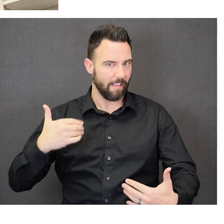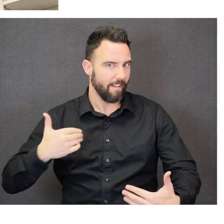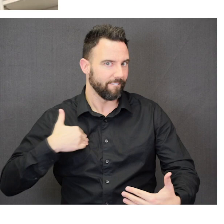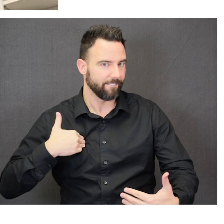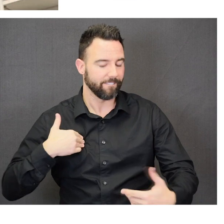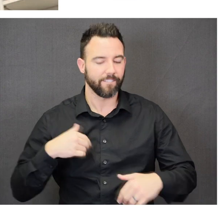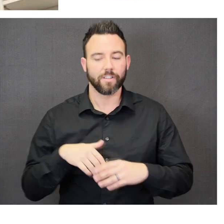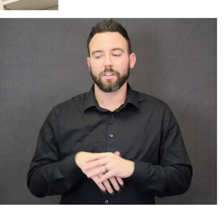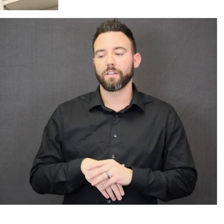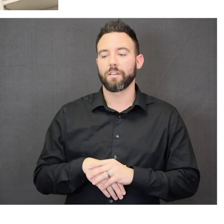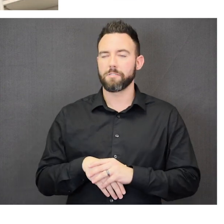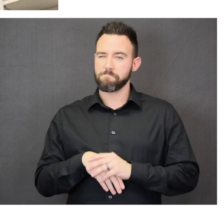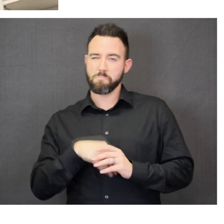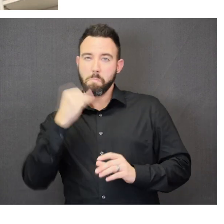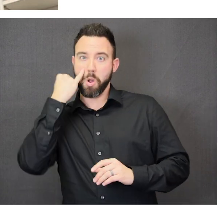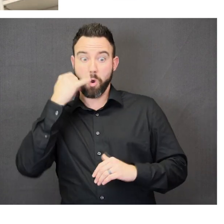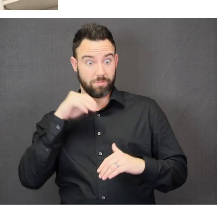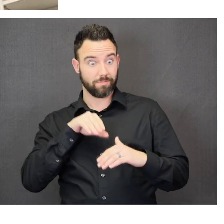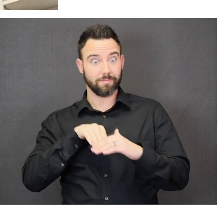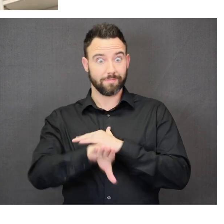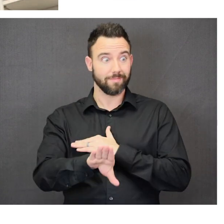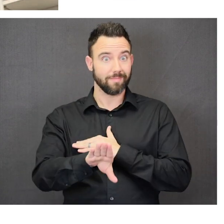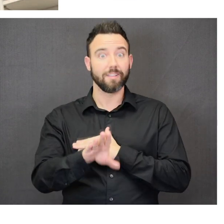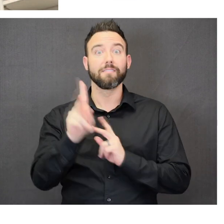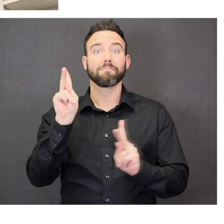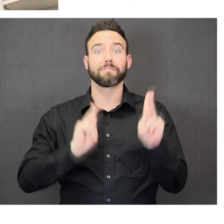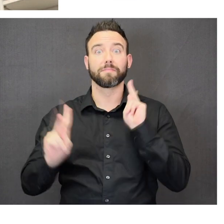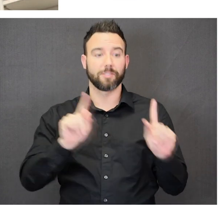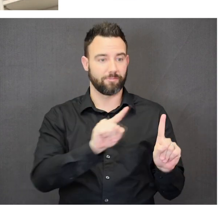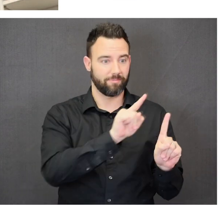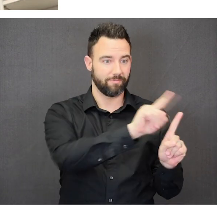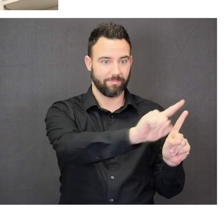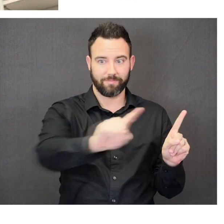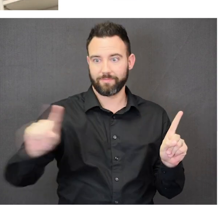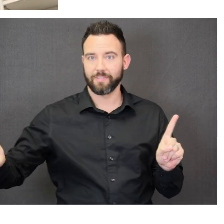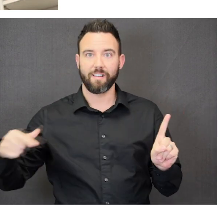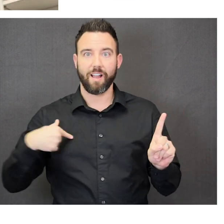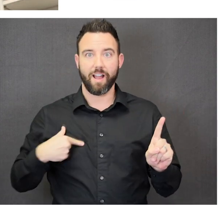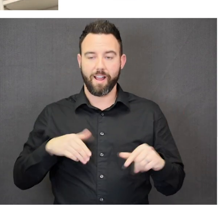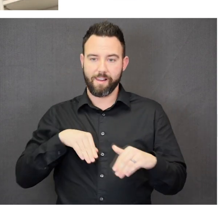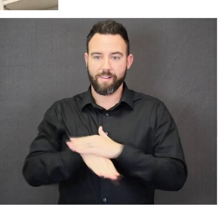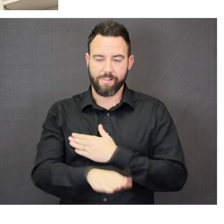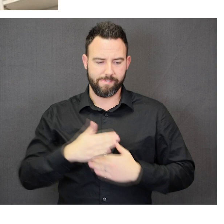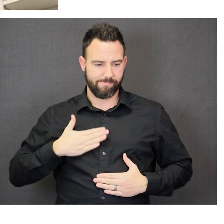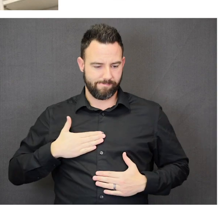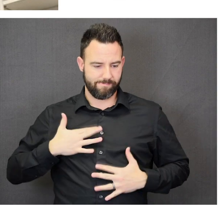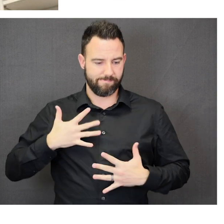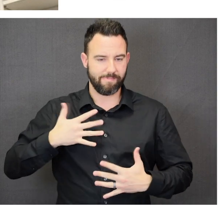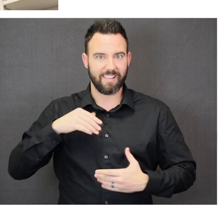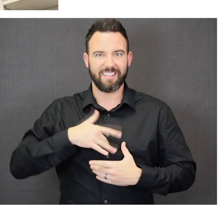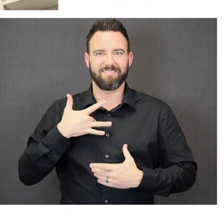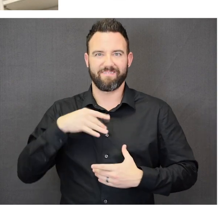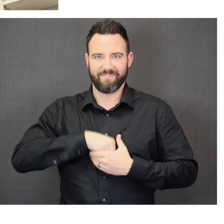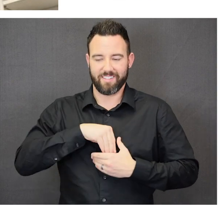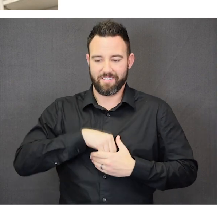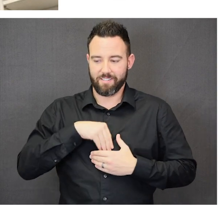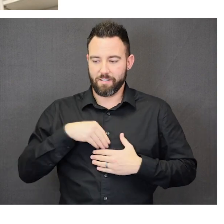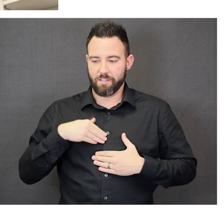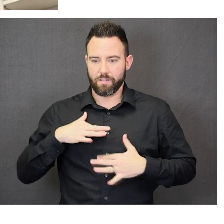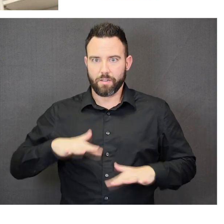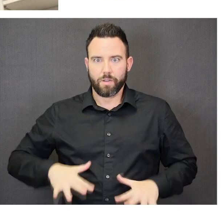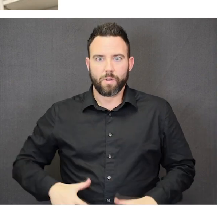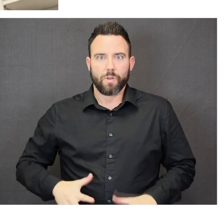room, to some degree, is going to pick up on that and is going to feel that. If someone is feeling